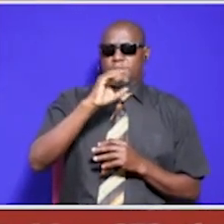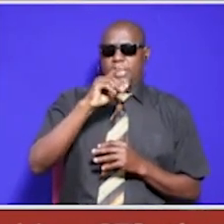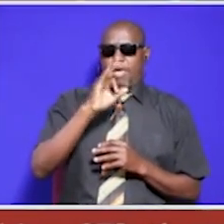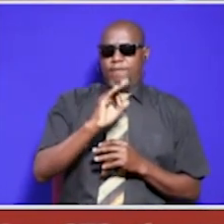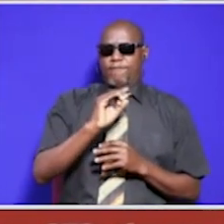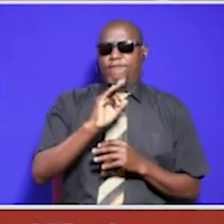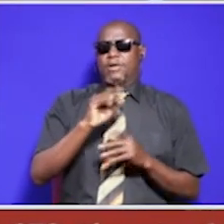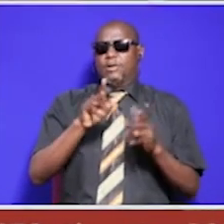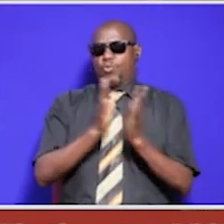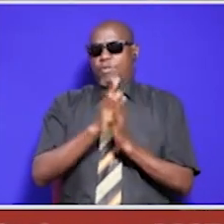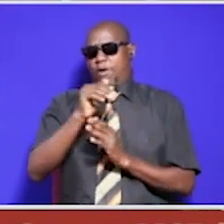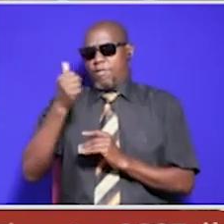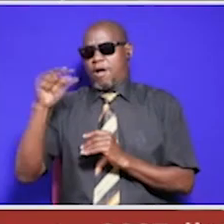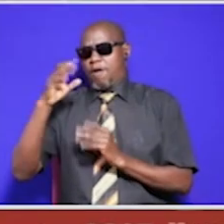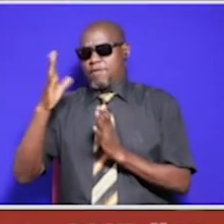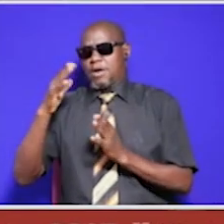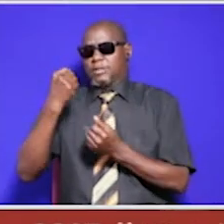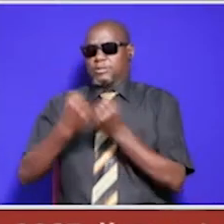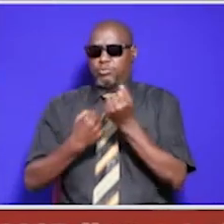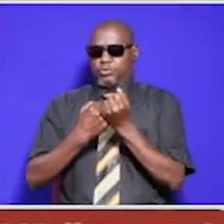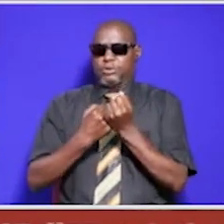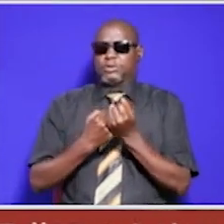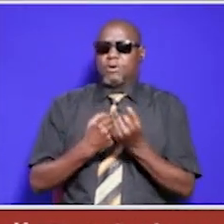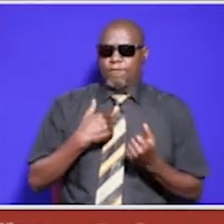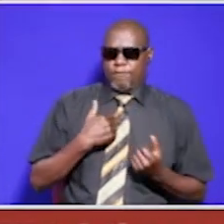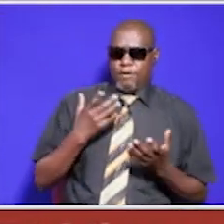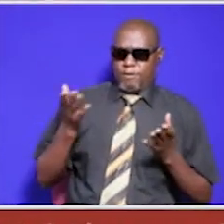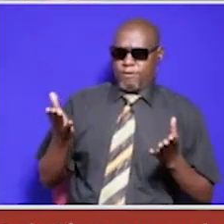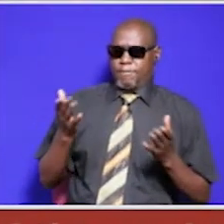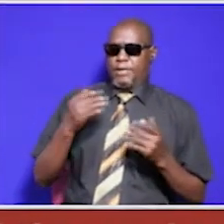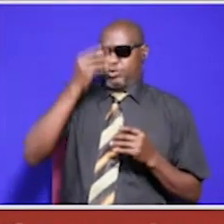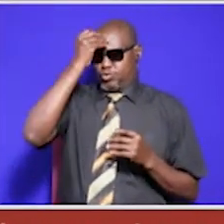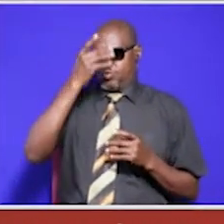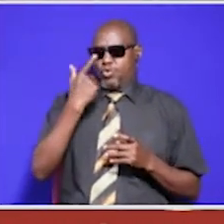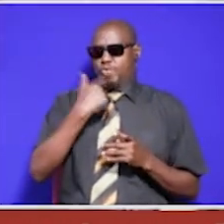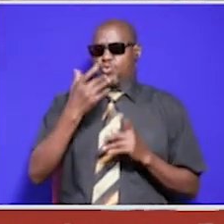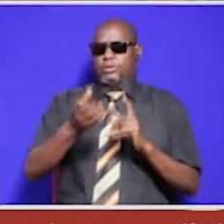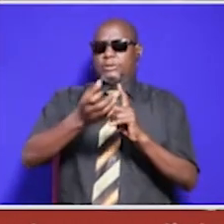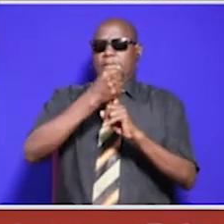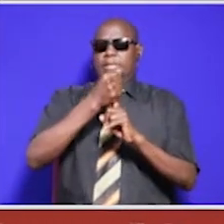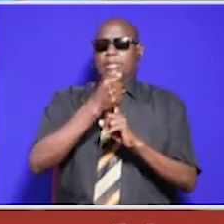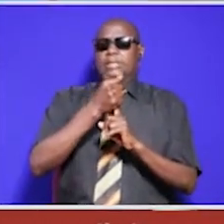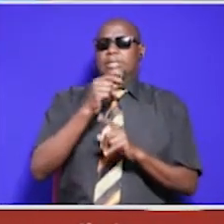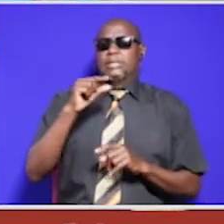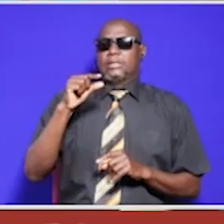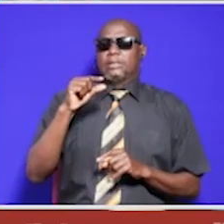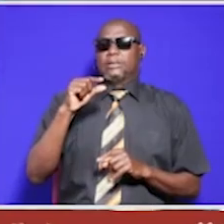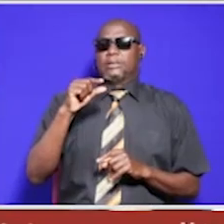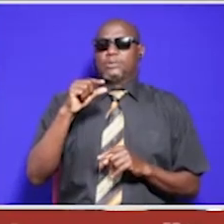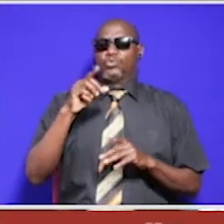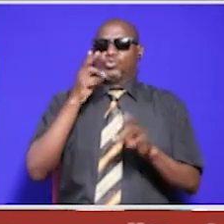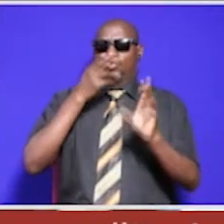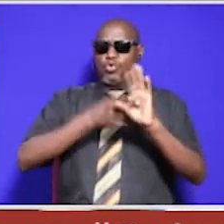the Governor's Scholarship. He also urged students who did not make the grades to join universities to seek a place